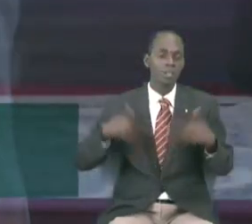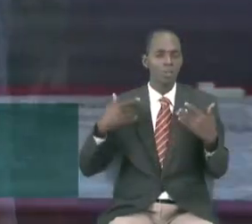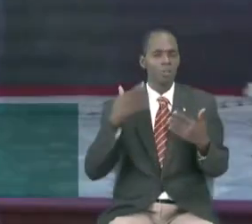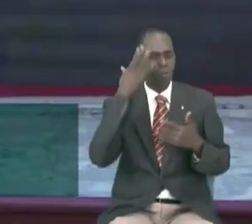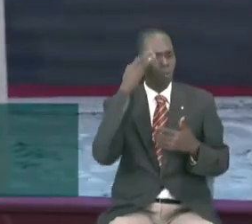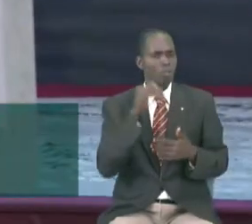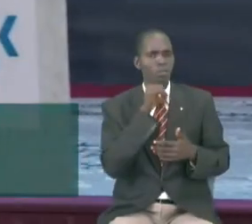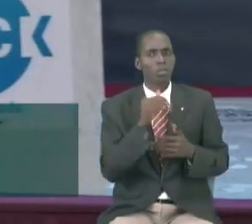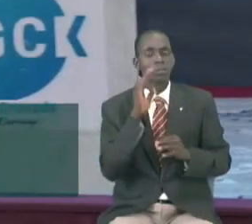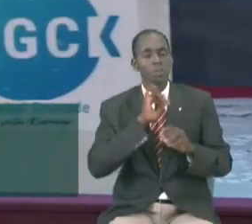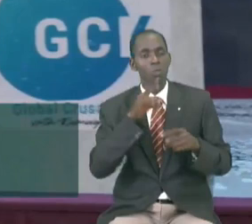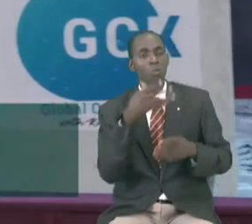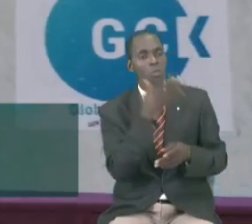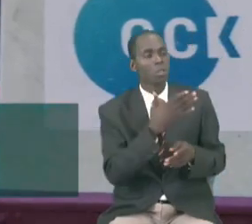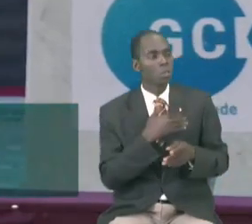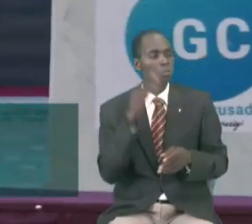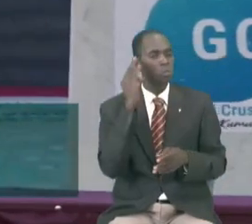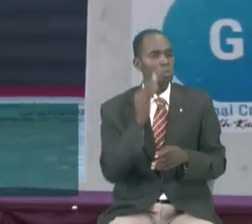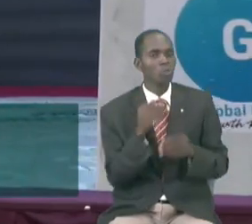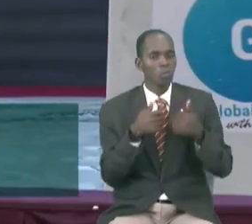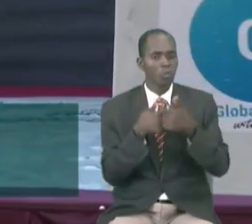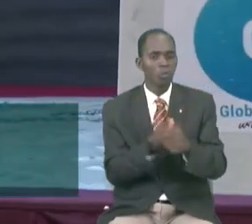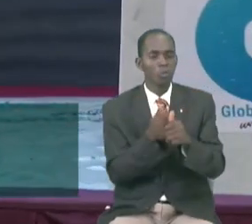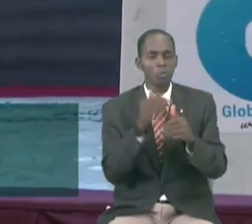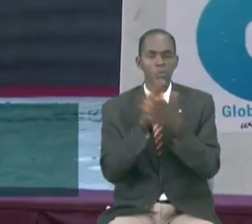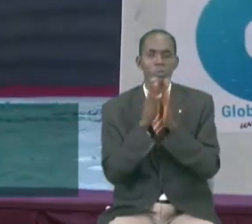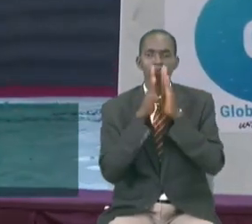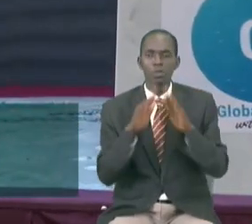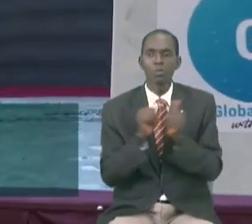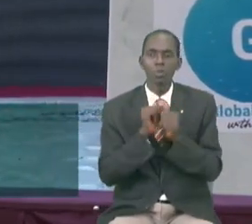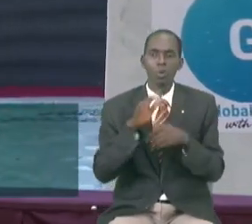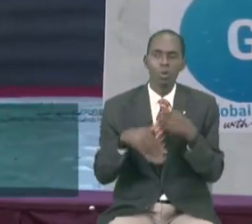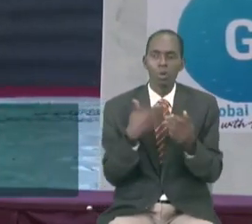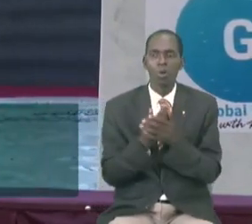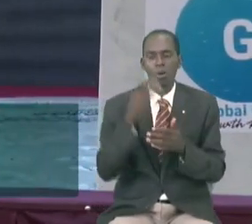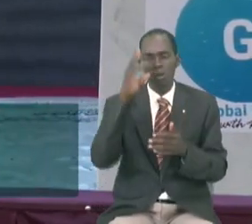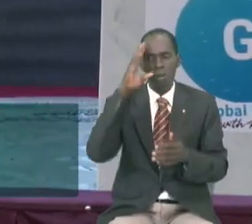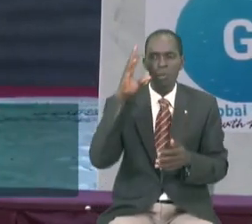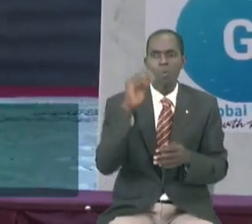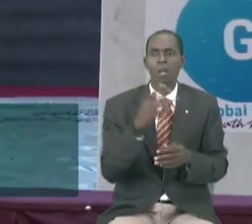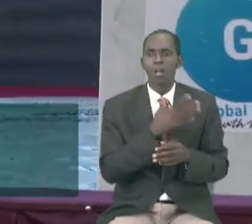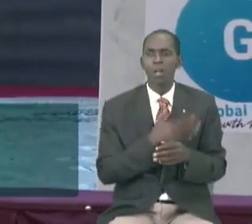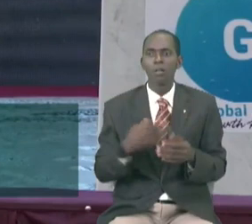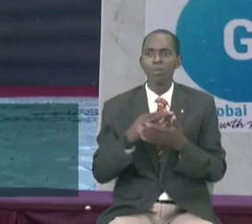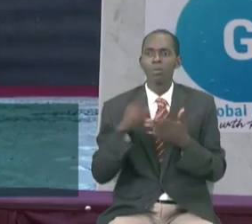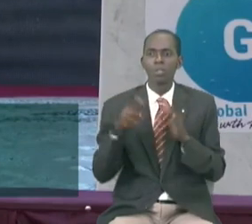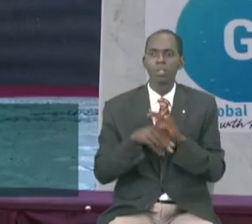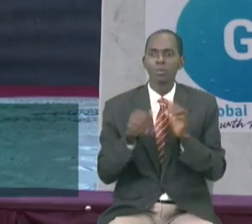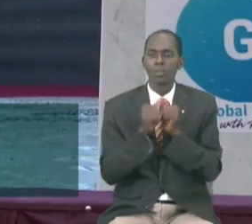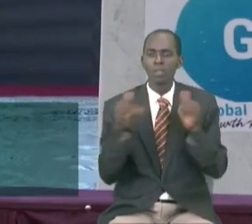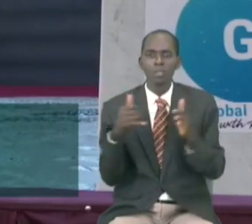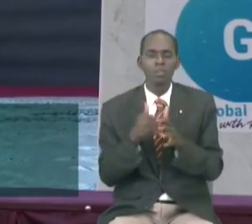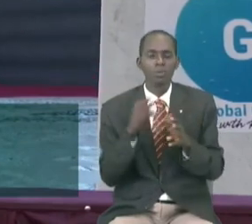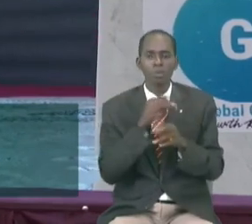our elders and the committee that appointed their pastors, they're going to come and say, now, we pay you. We're not paying you for